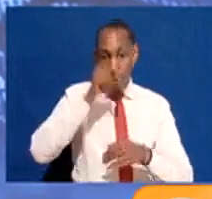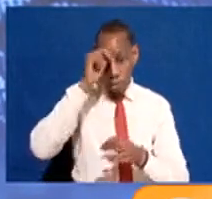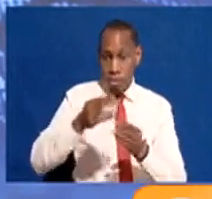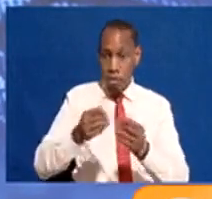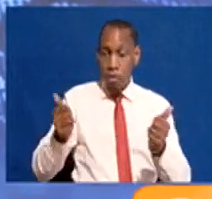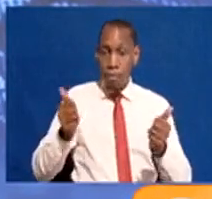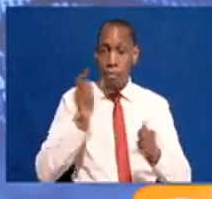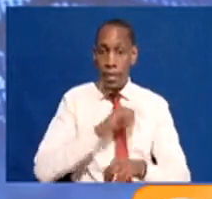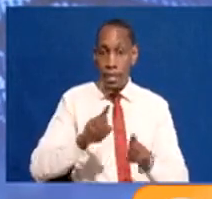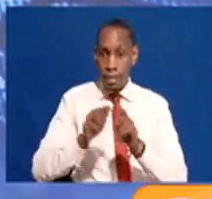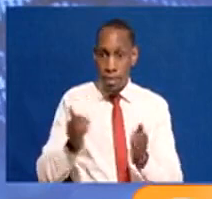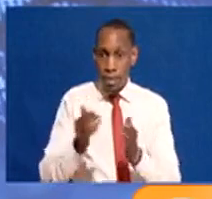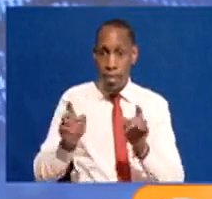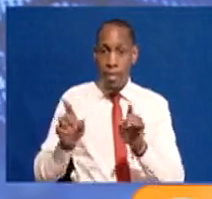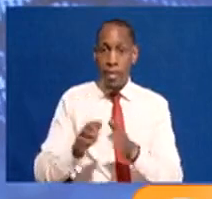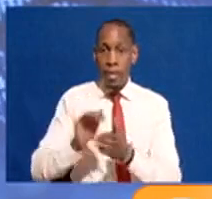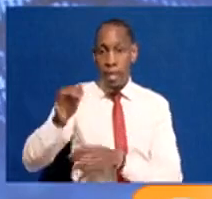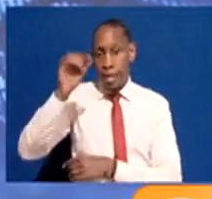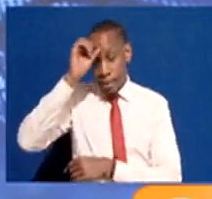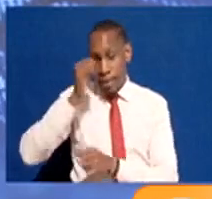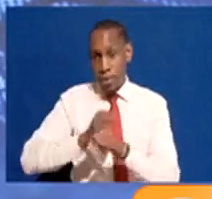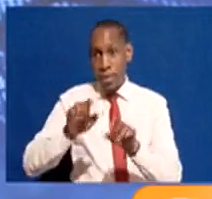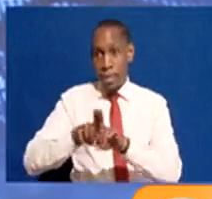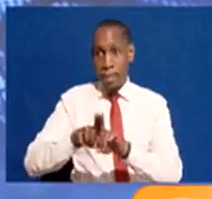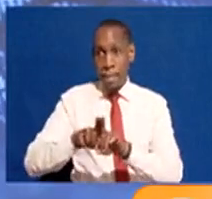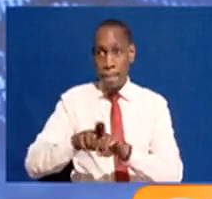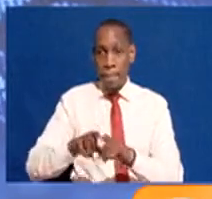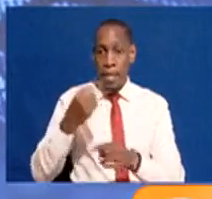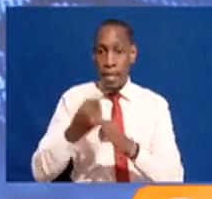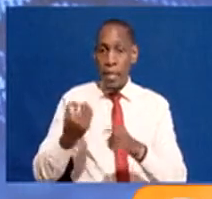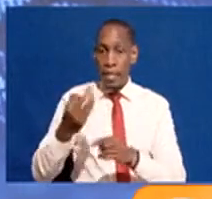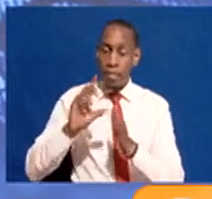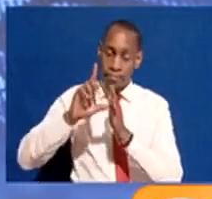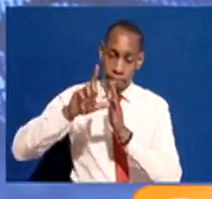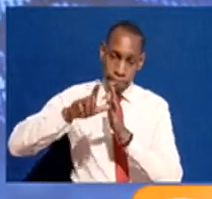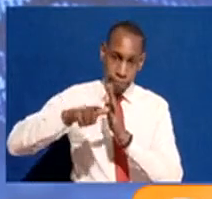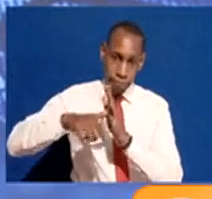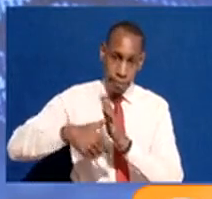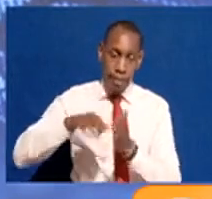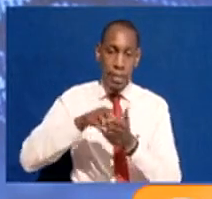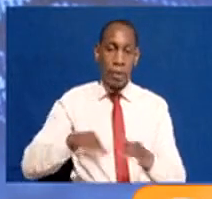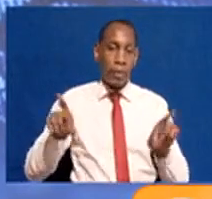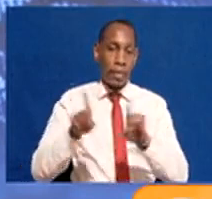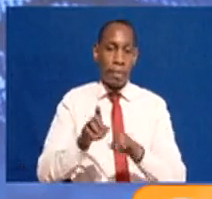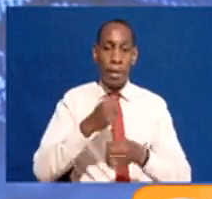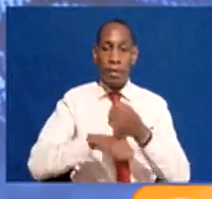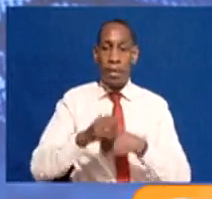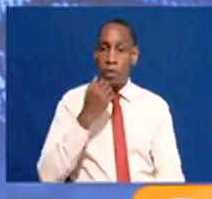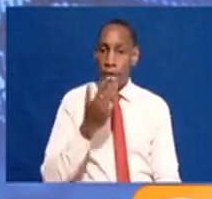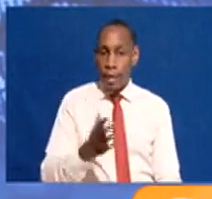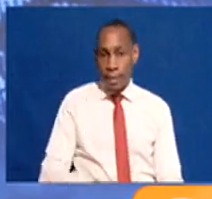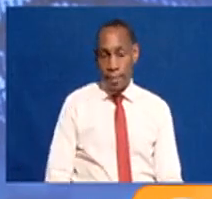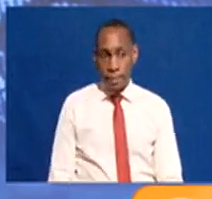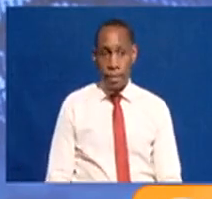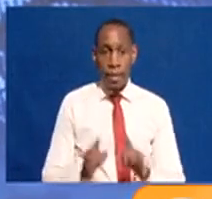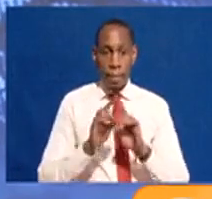sorted and urged the same of county governments. 3 years later, still nothing.